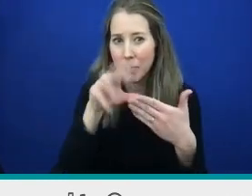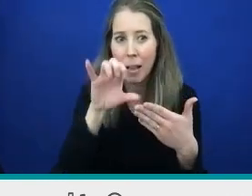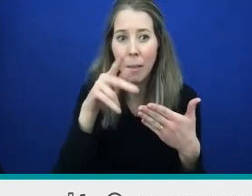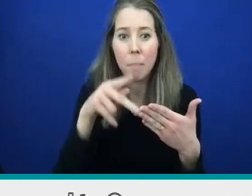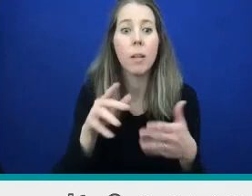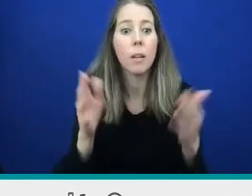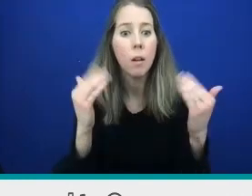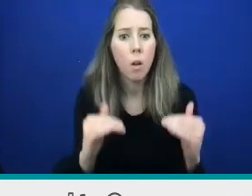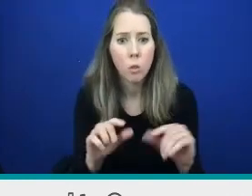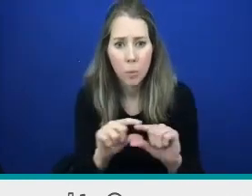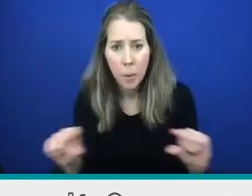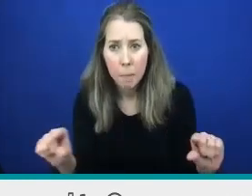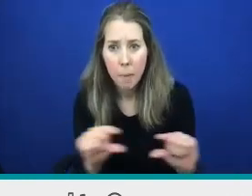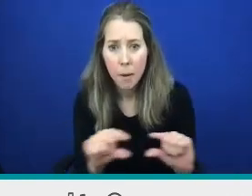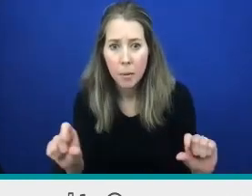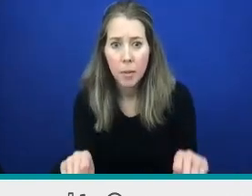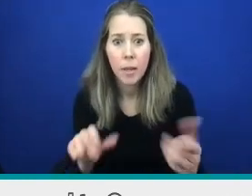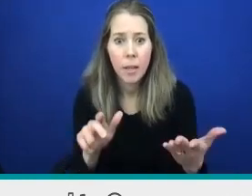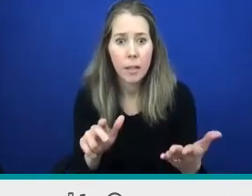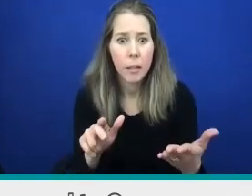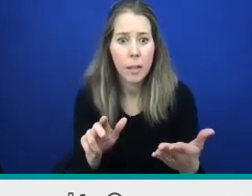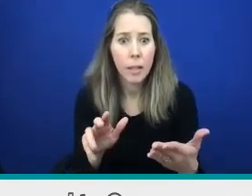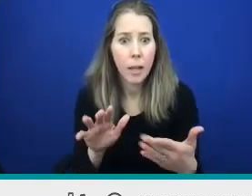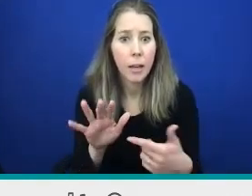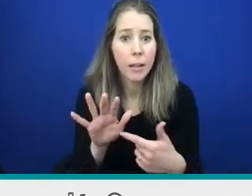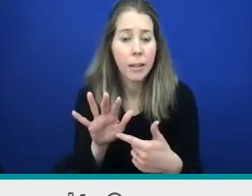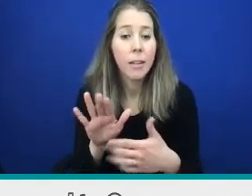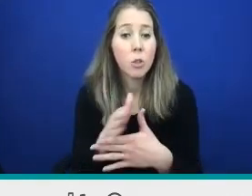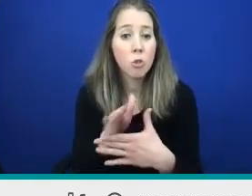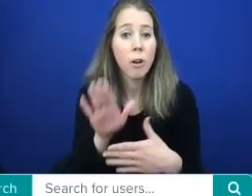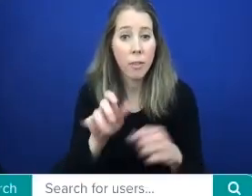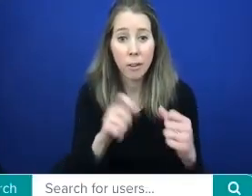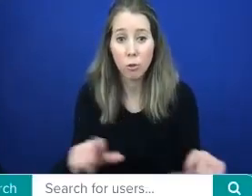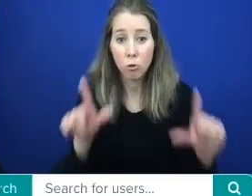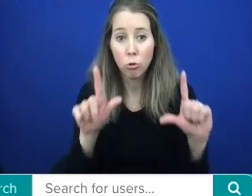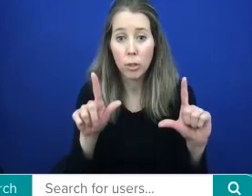the bottom as well, they're able to share their screen, so they can pull up